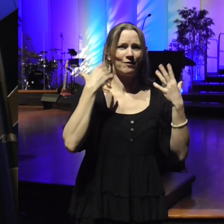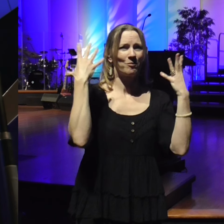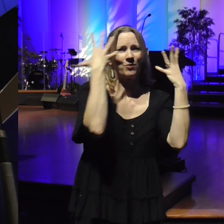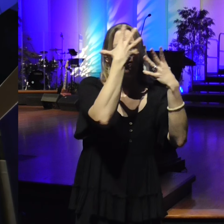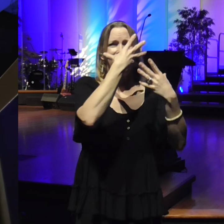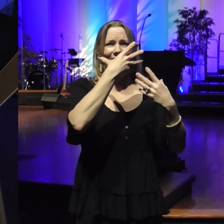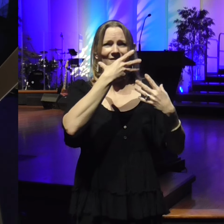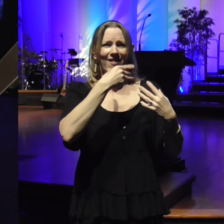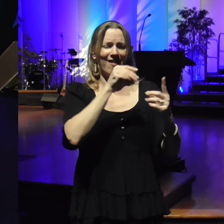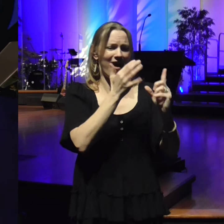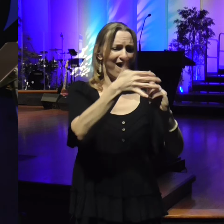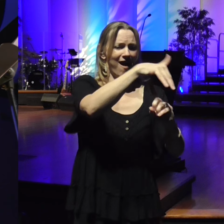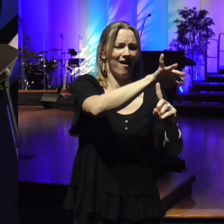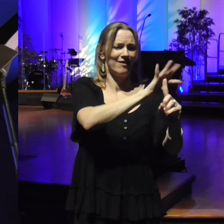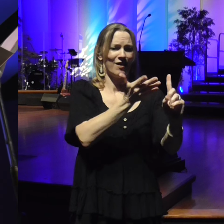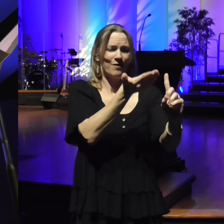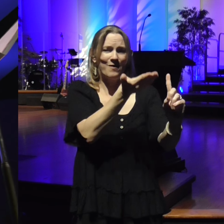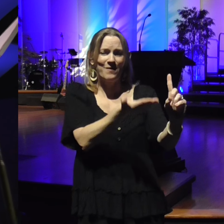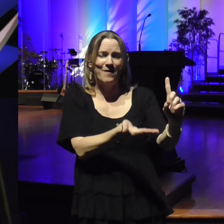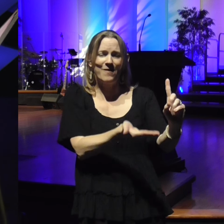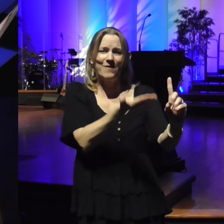head.